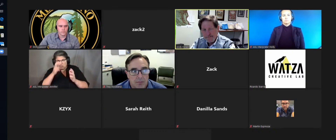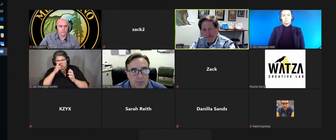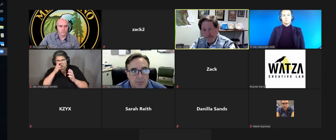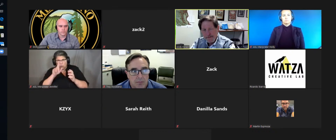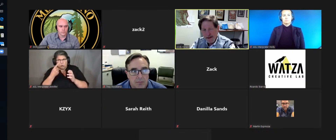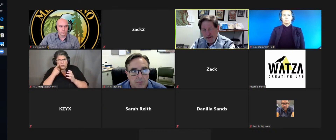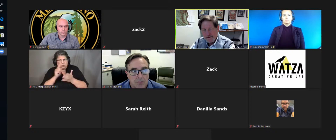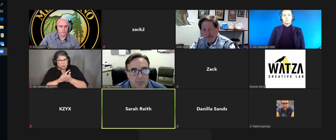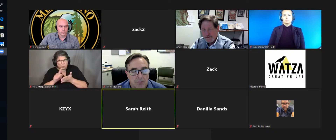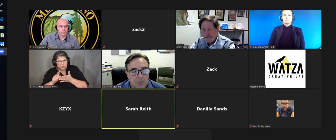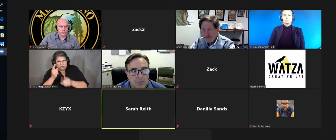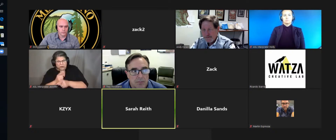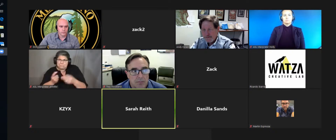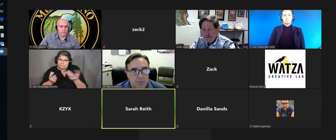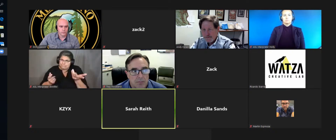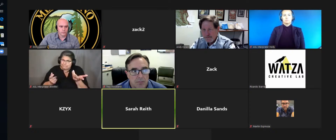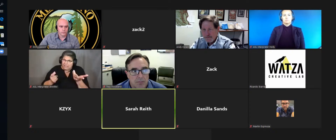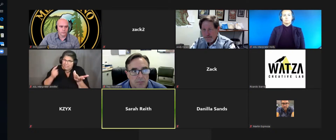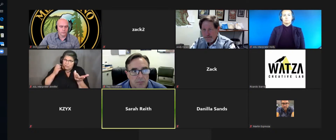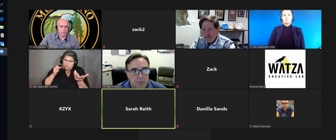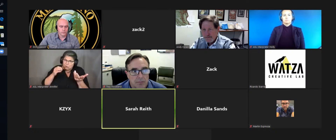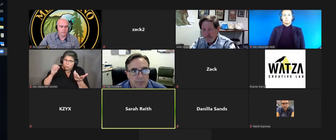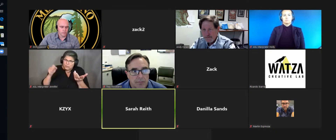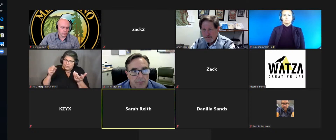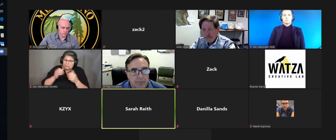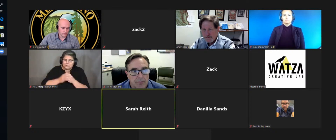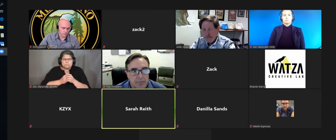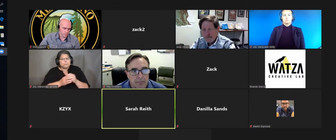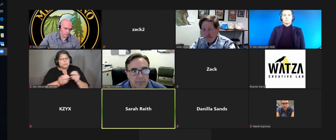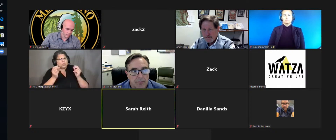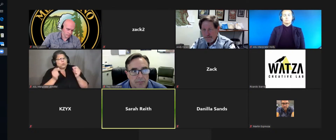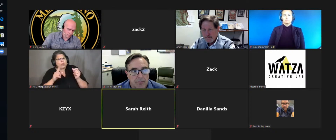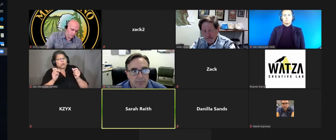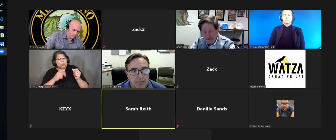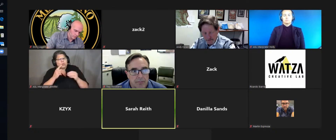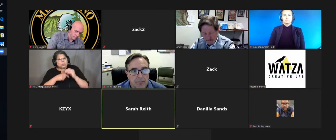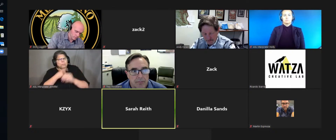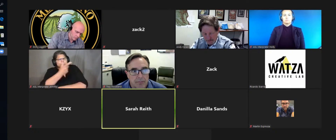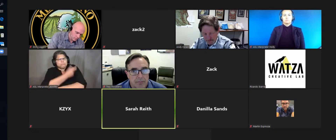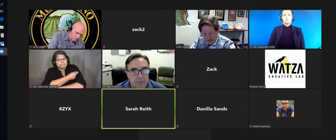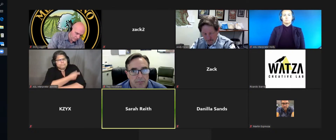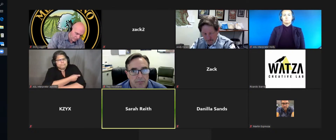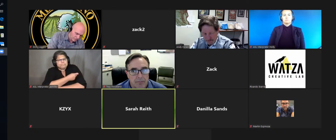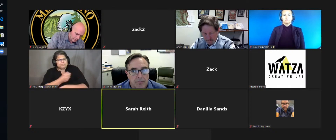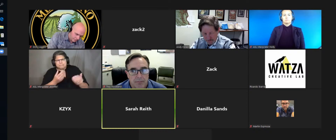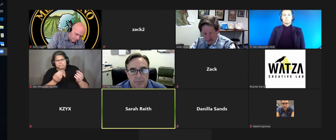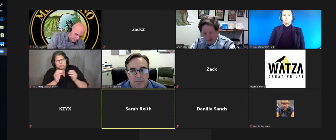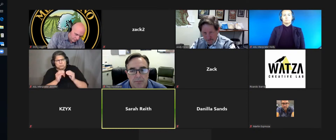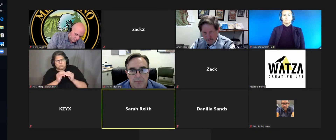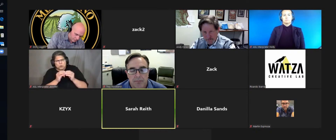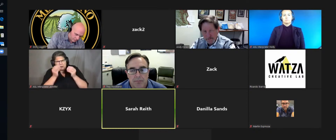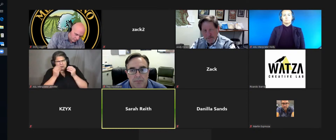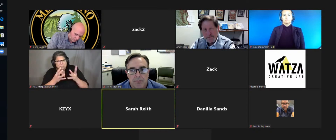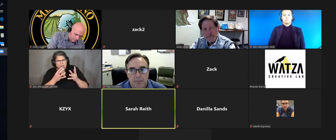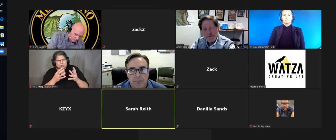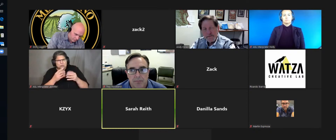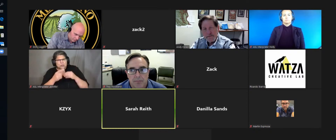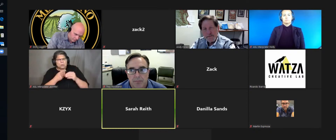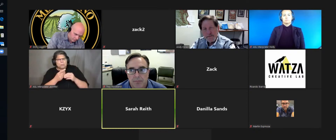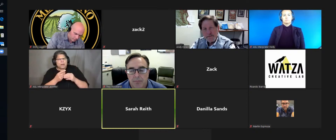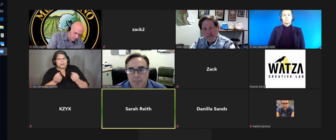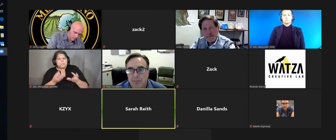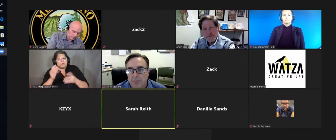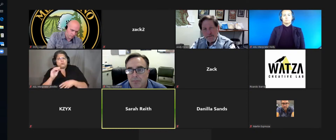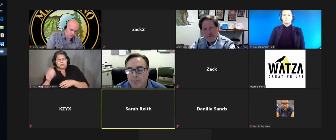Okay. And a quick question about the immunizations. I'm wondering if you could provide some more details about the percentages